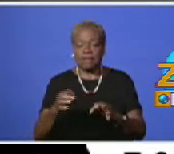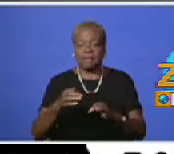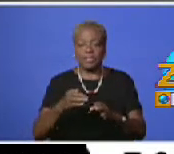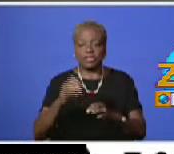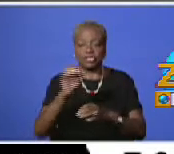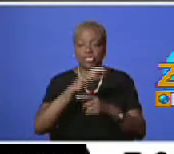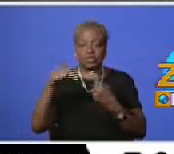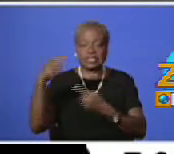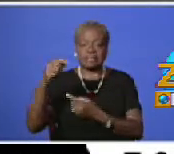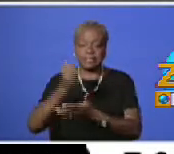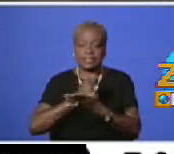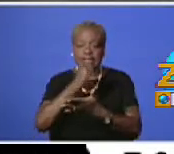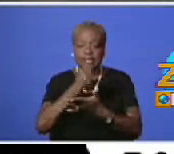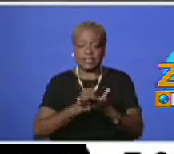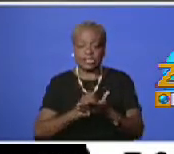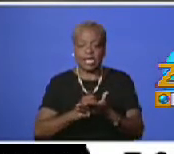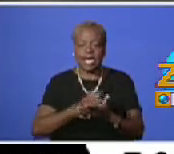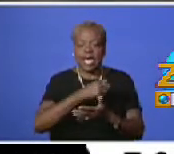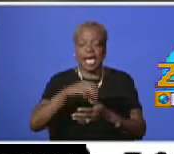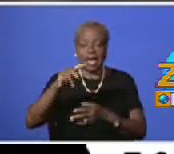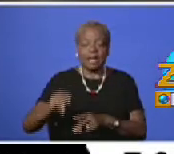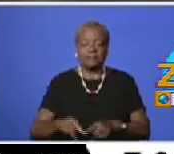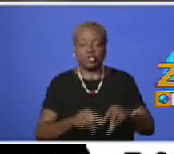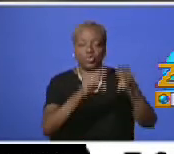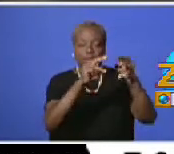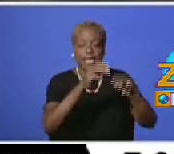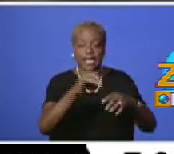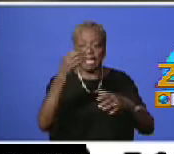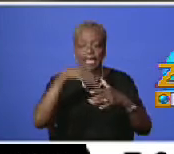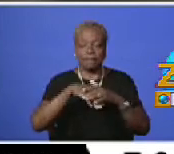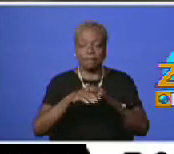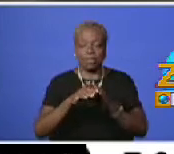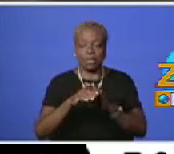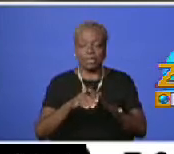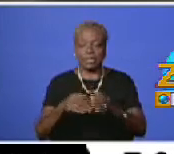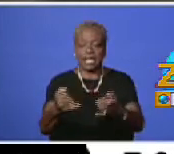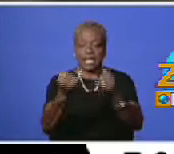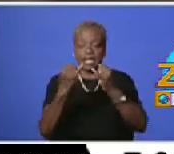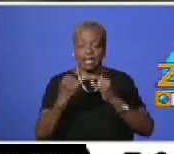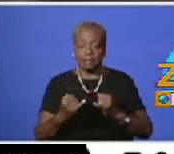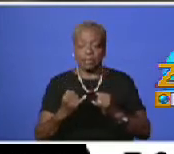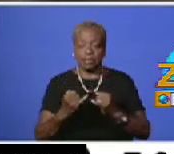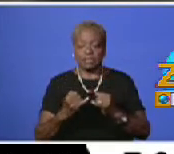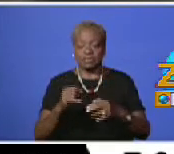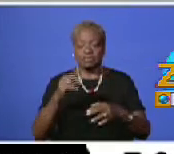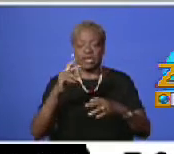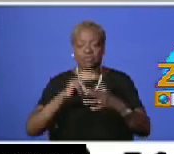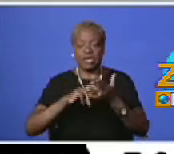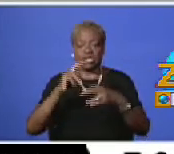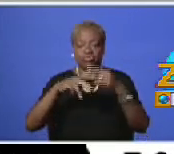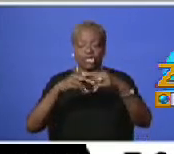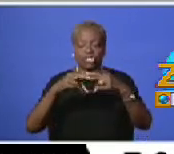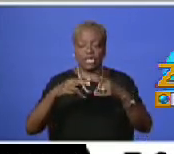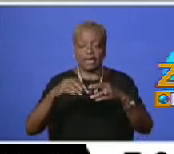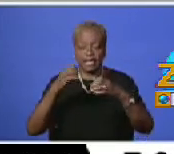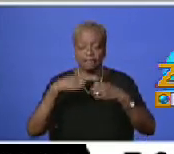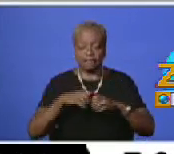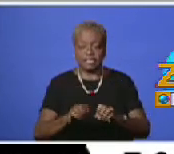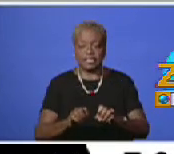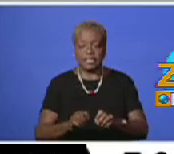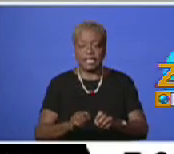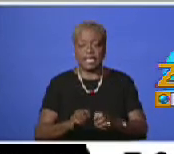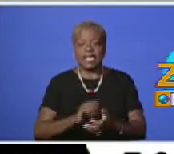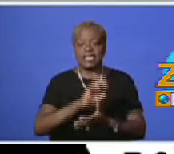tourism sector activity and upswing in imports to aid ongoing reconstruction efforts. Central bank officials are